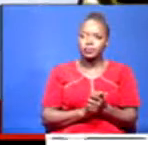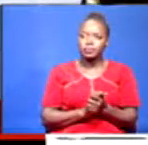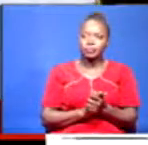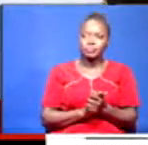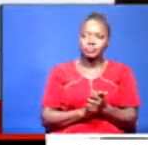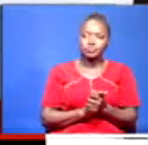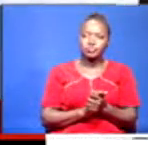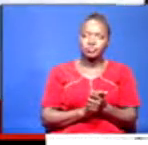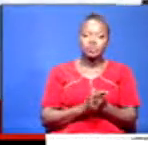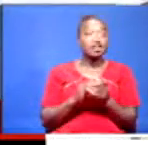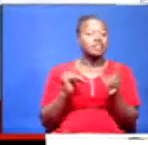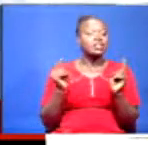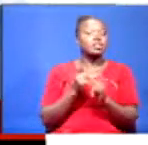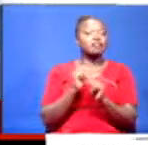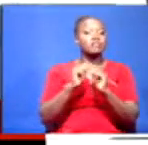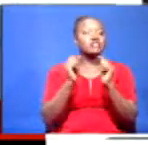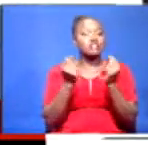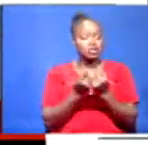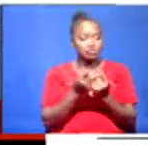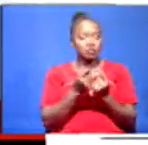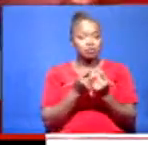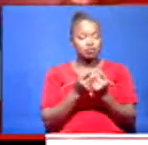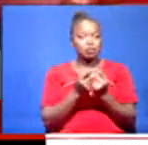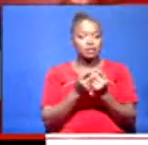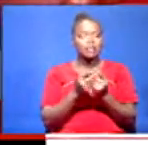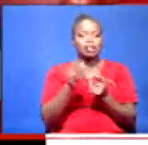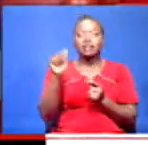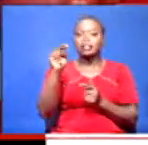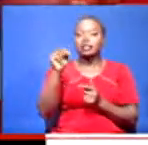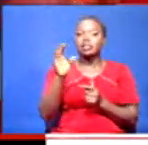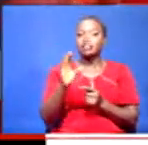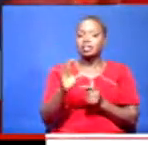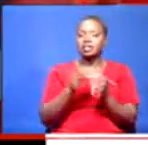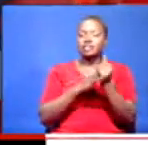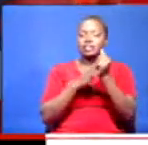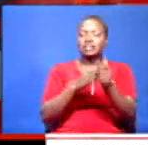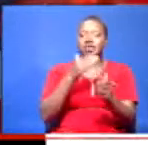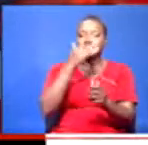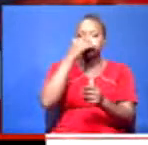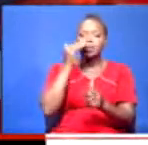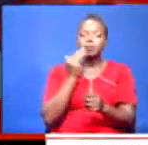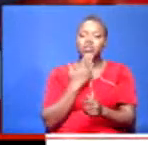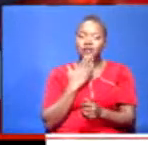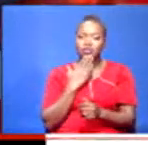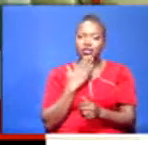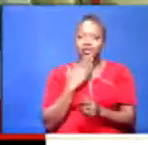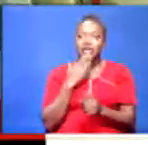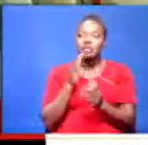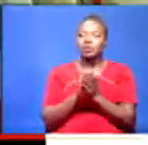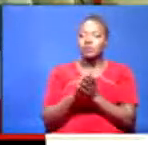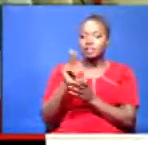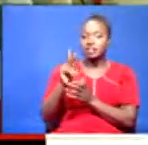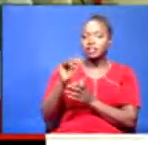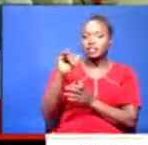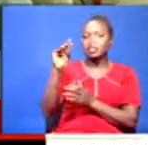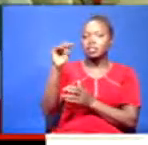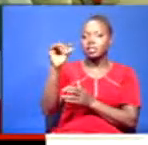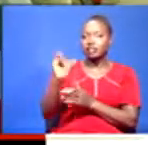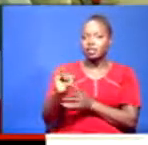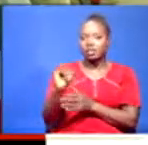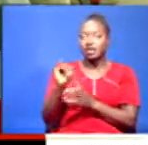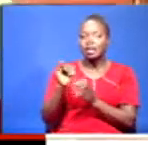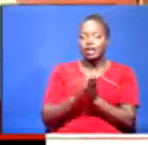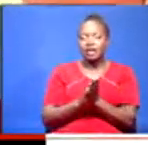A different team led by ANC party leader Musalia Mudavadi, accompanied by Amason Kingi and Alfred Mutua,